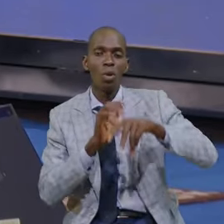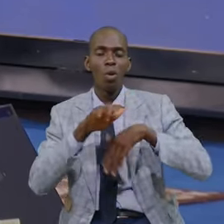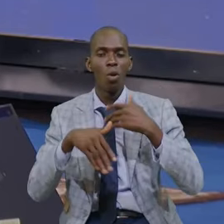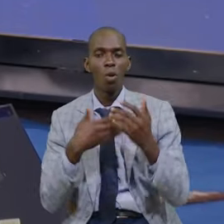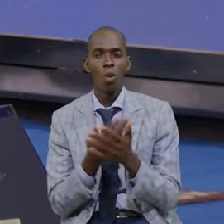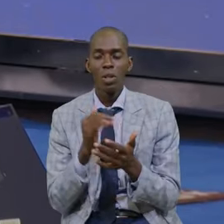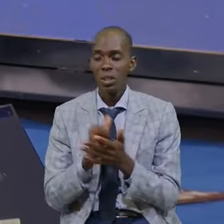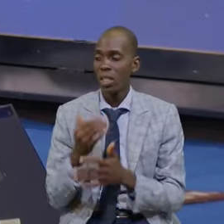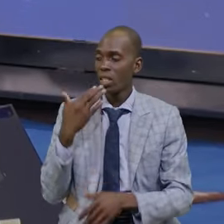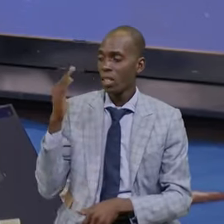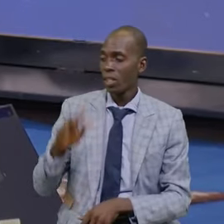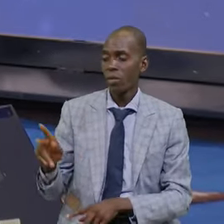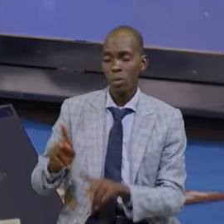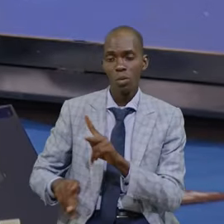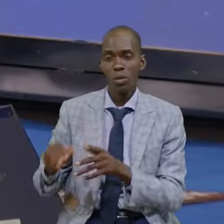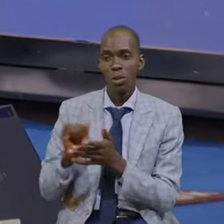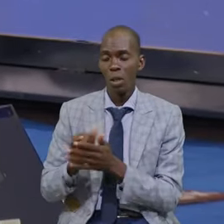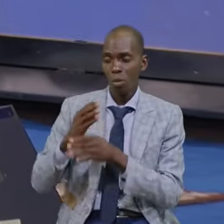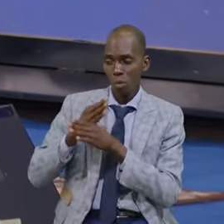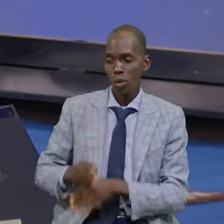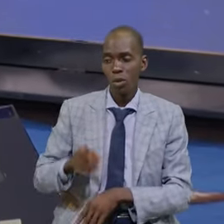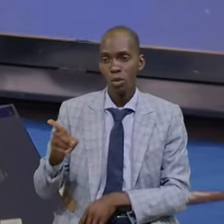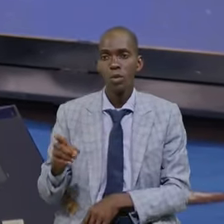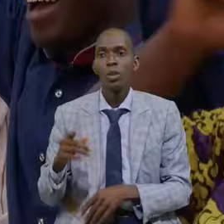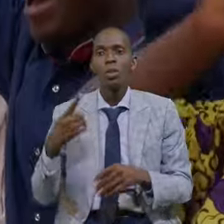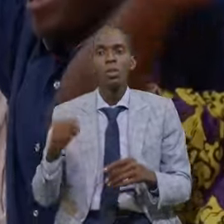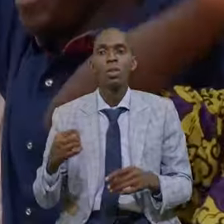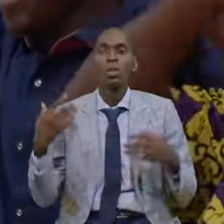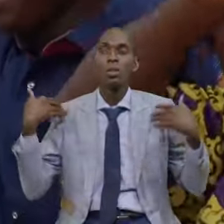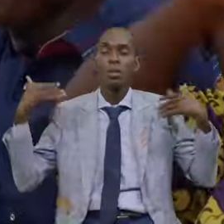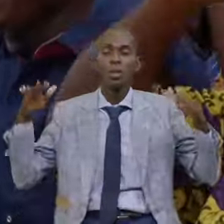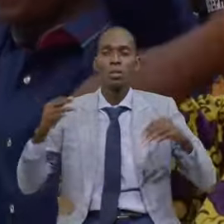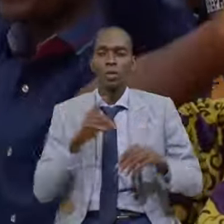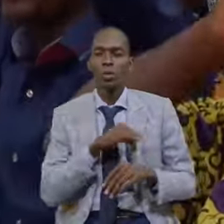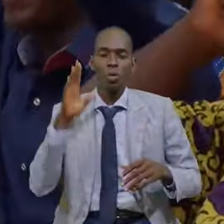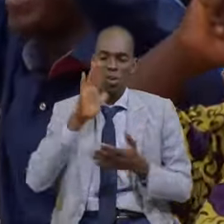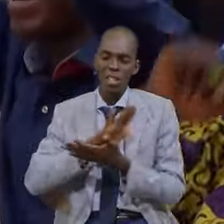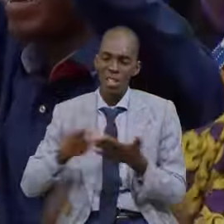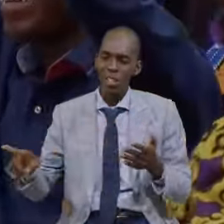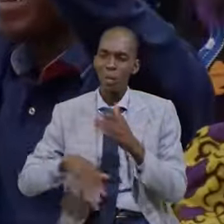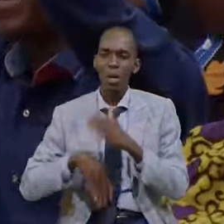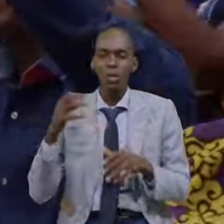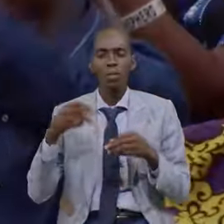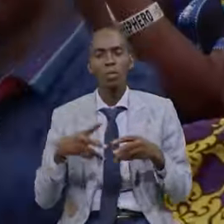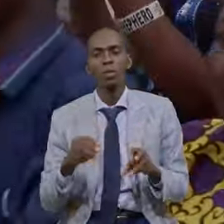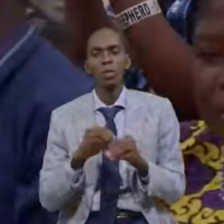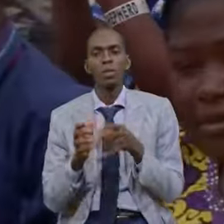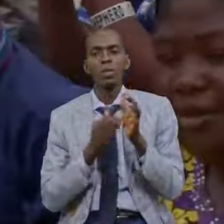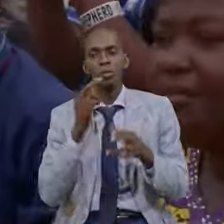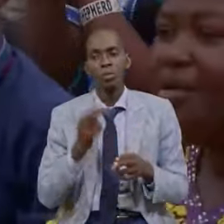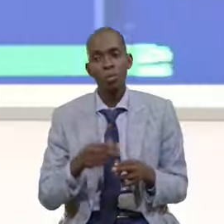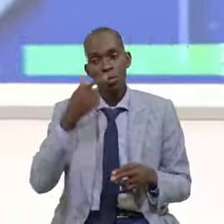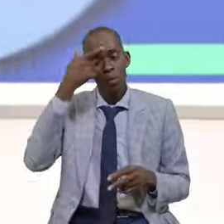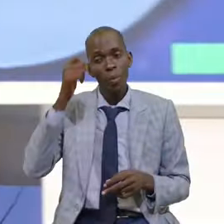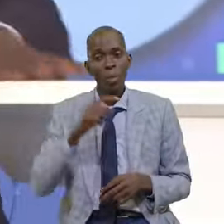your bodyguard from heaven will clear them out of the way. Because your Lord will go with you,